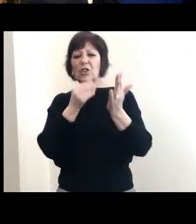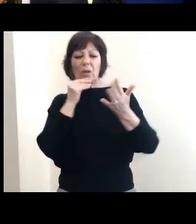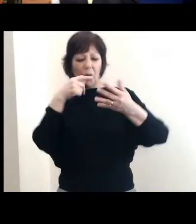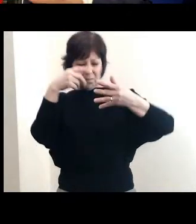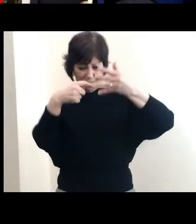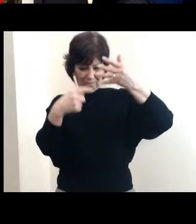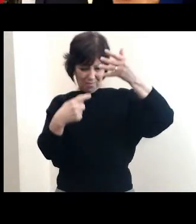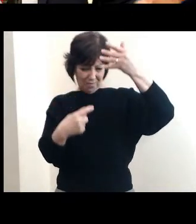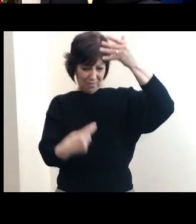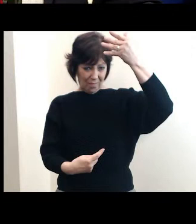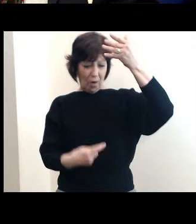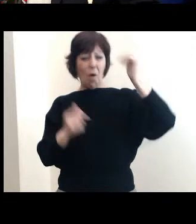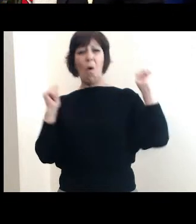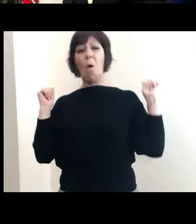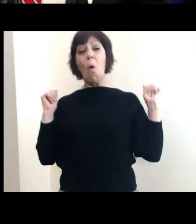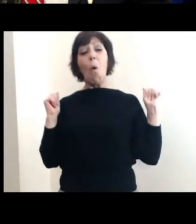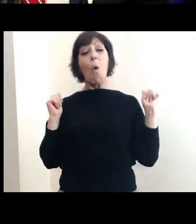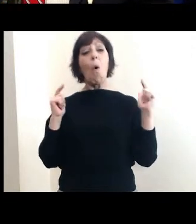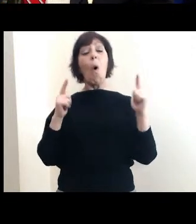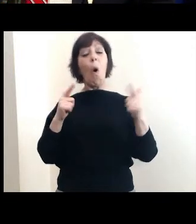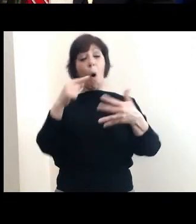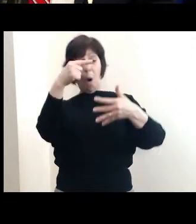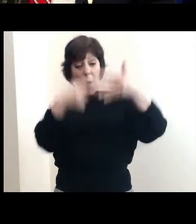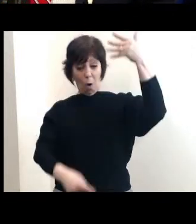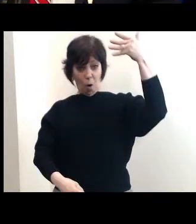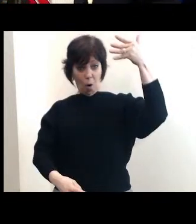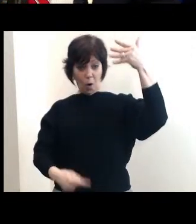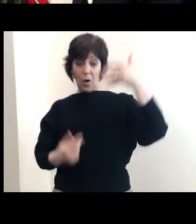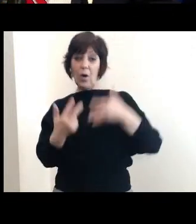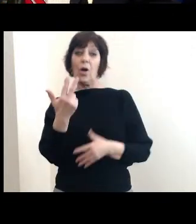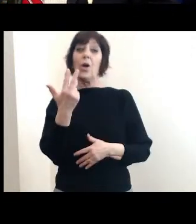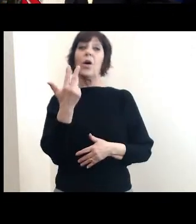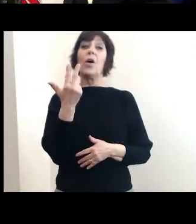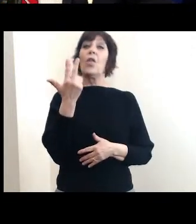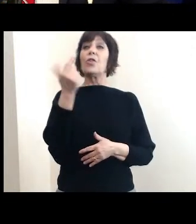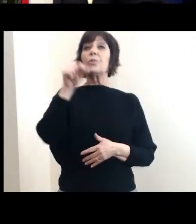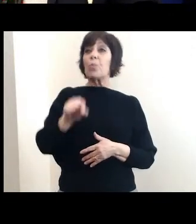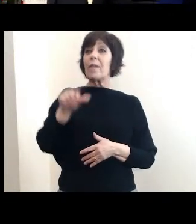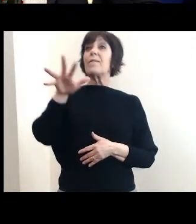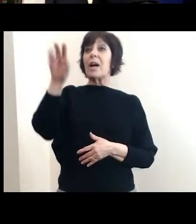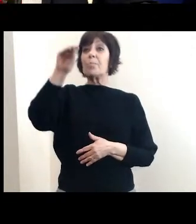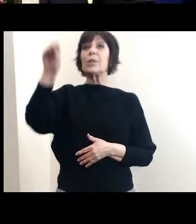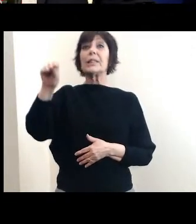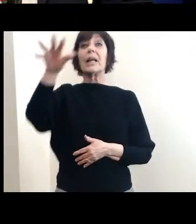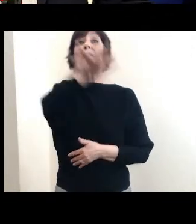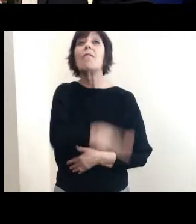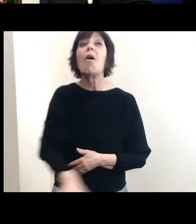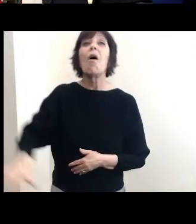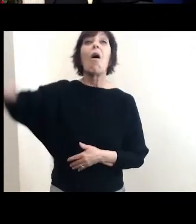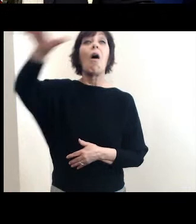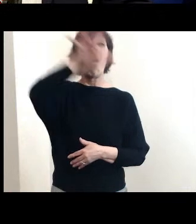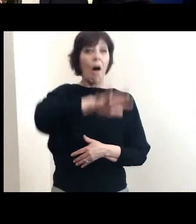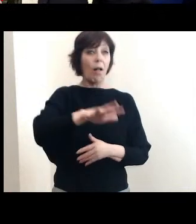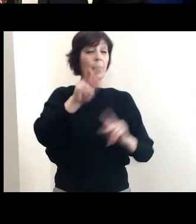care facilities and the VA, that 13.5% of Erie County residents, or